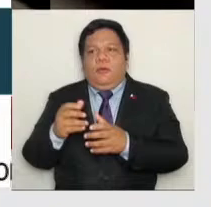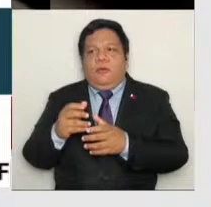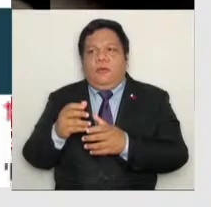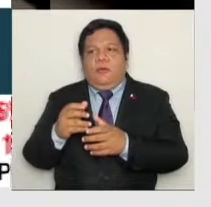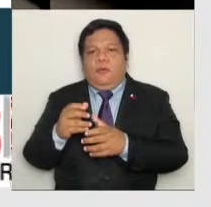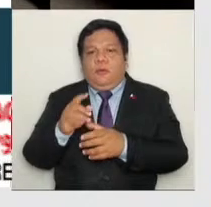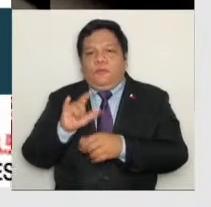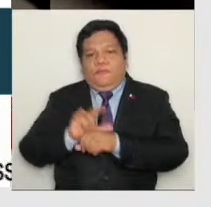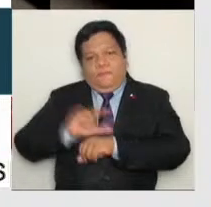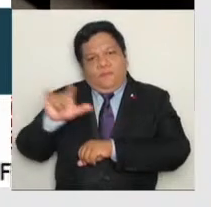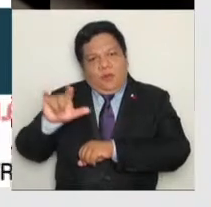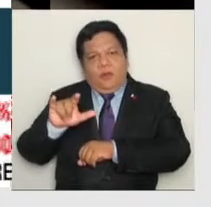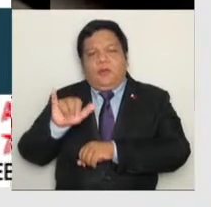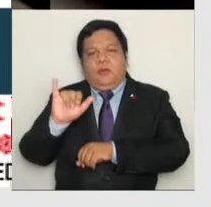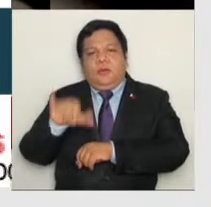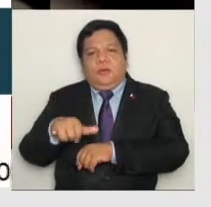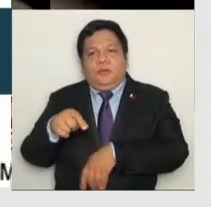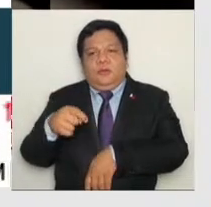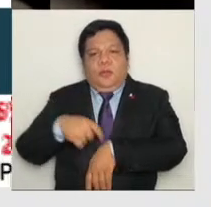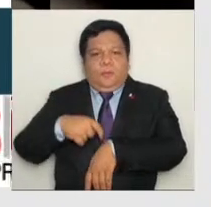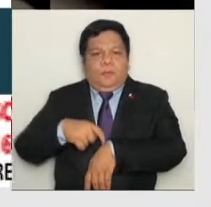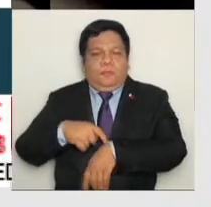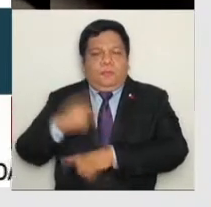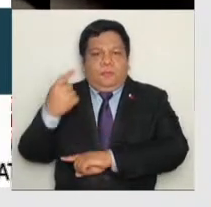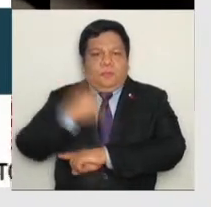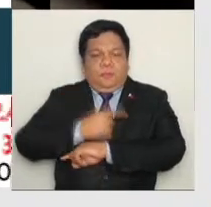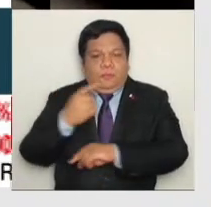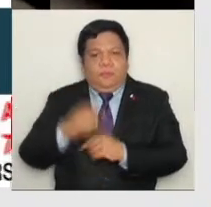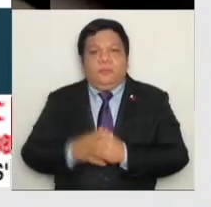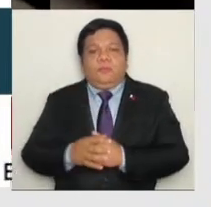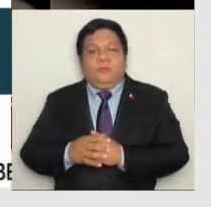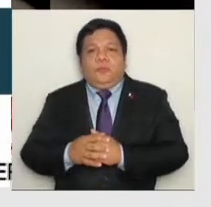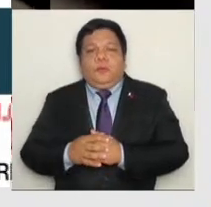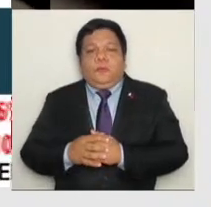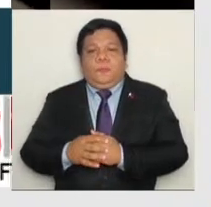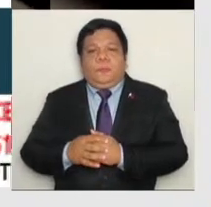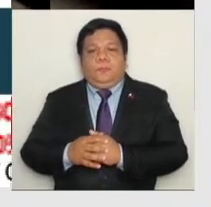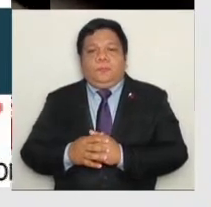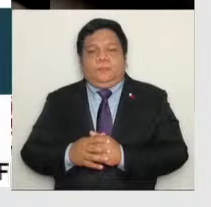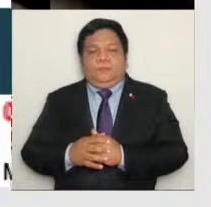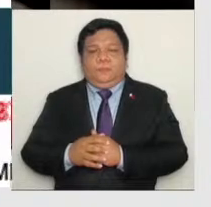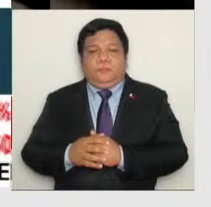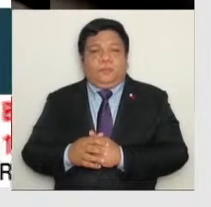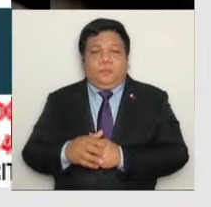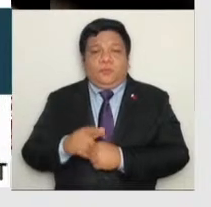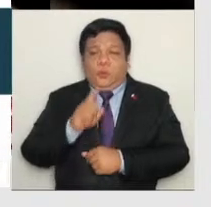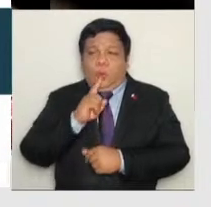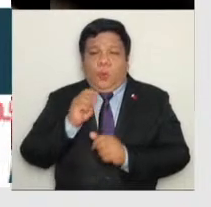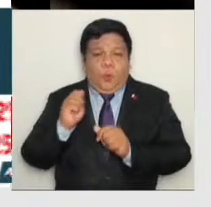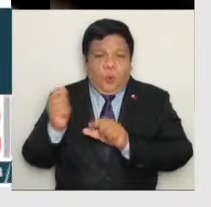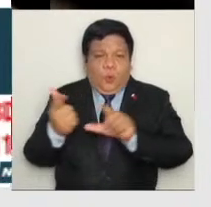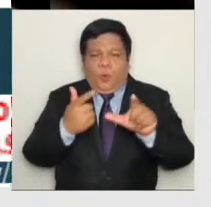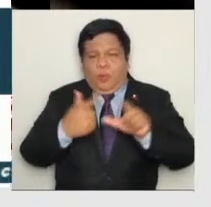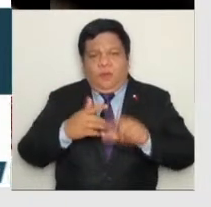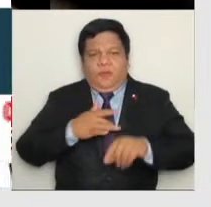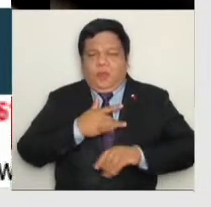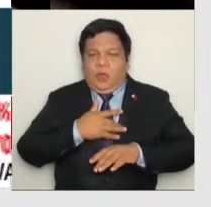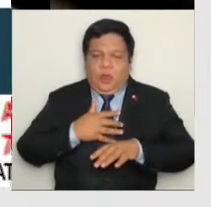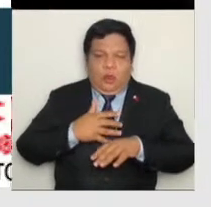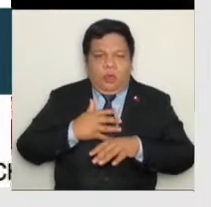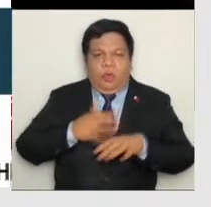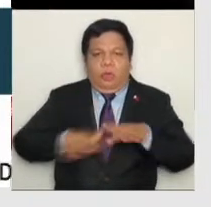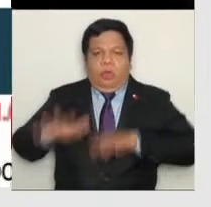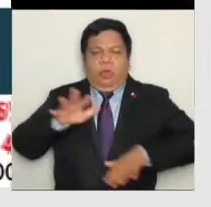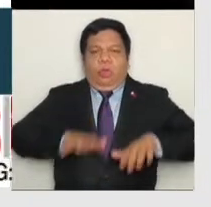that flew that plane on that particular day. So everyone is a bit shaken because of it.